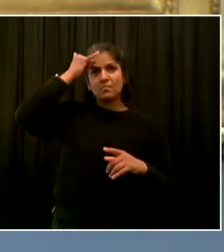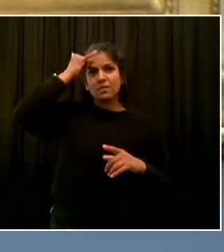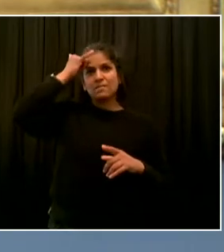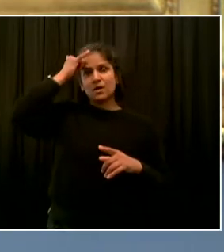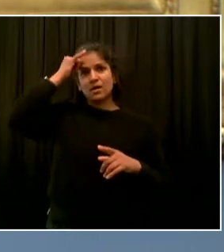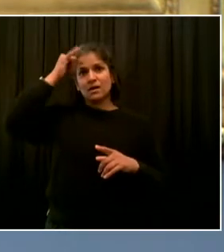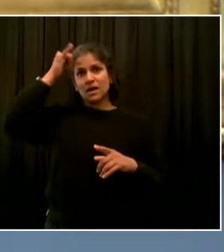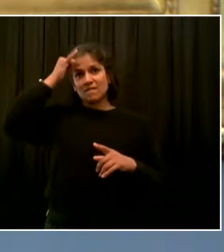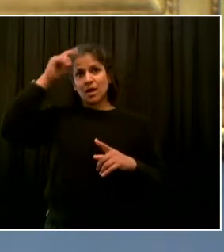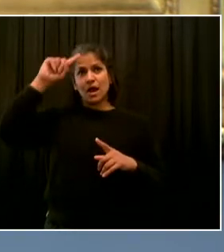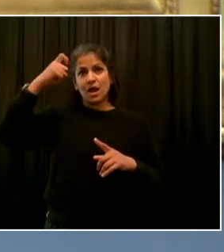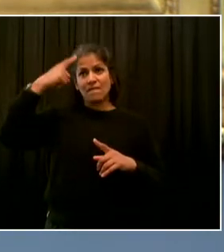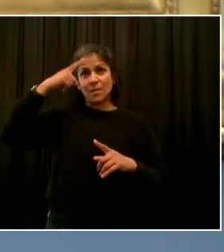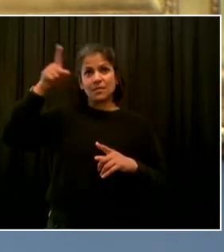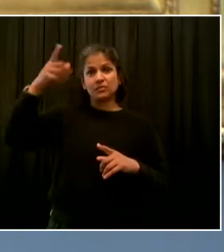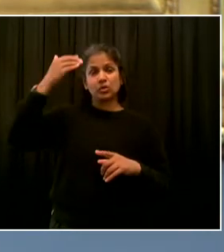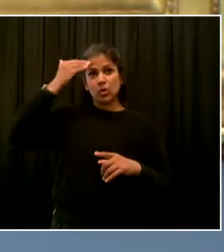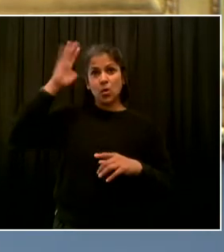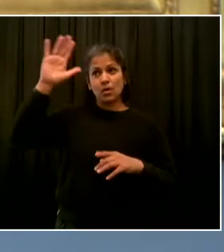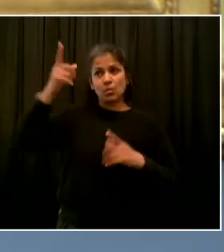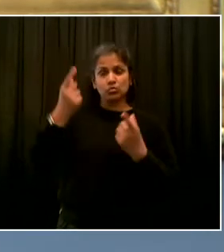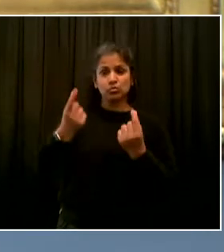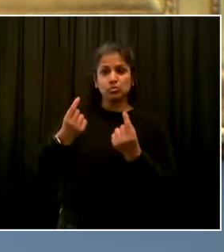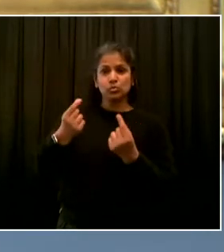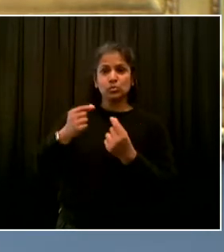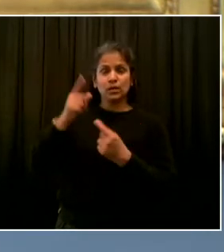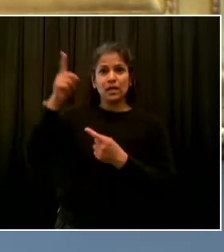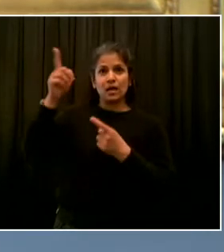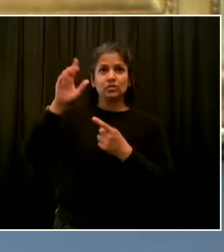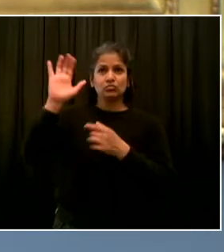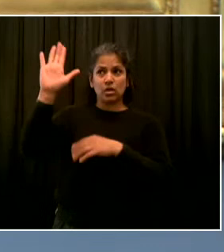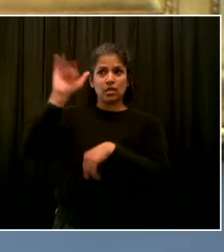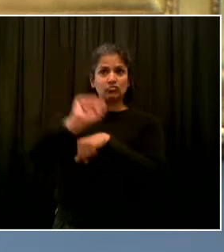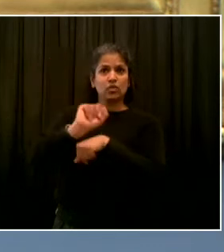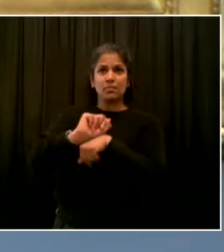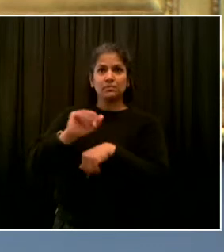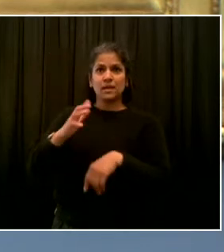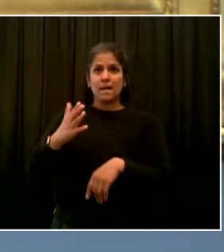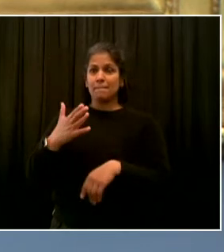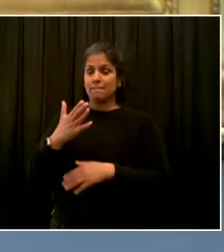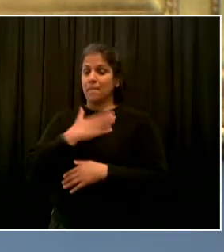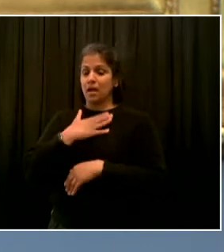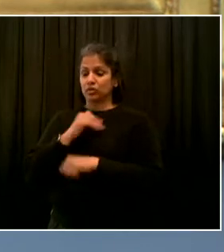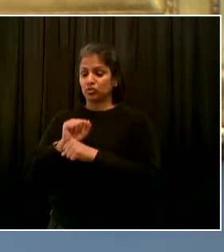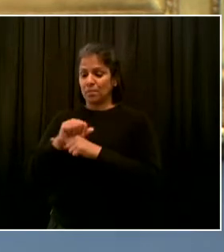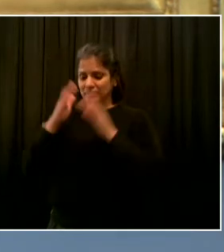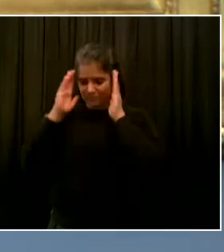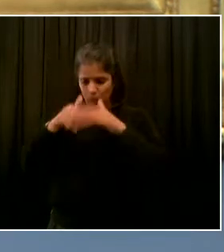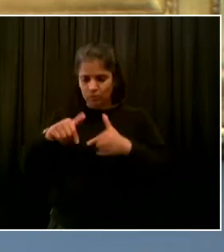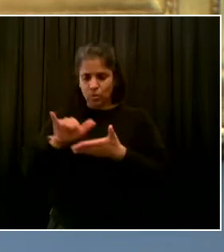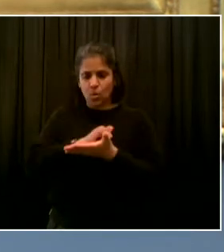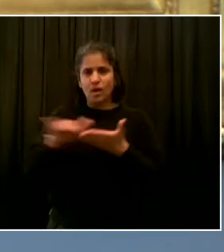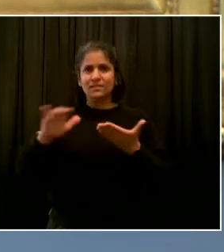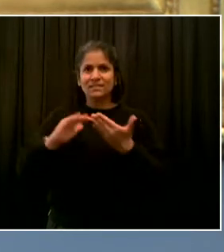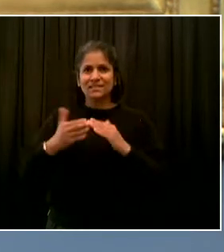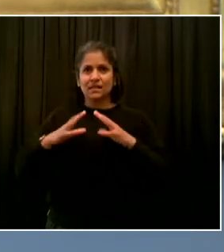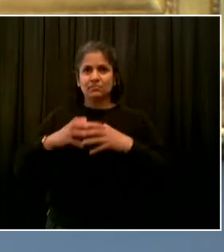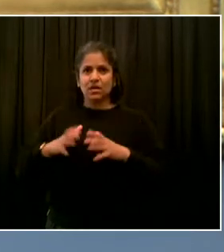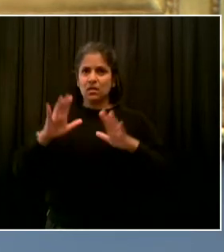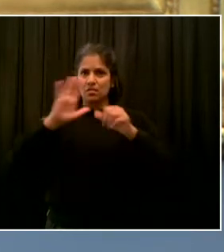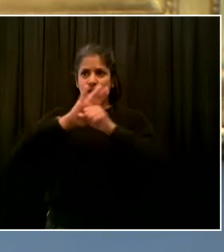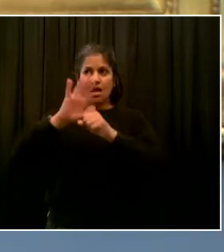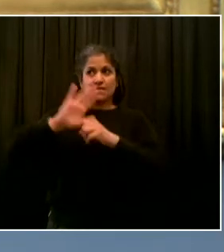doing. Let her handle her job. I have to handle my job. It's complicated enough. And so it's up to her to determine how she want to roll out her